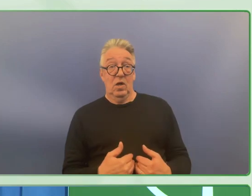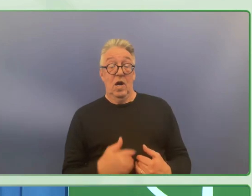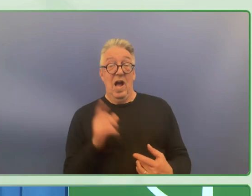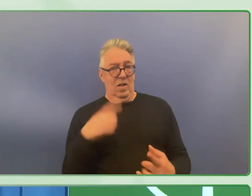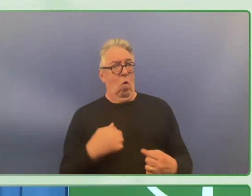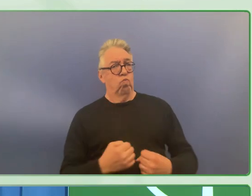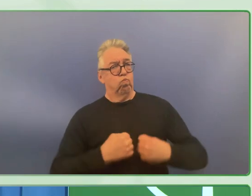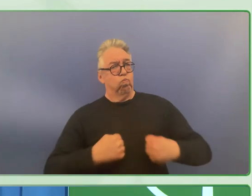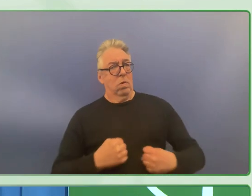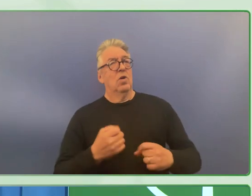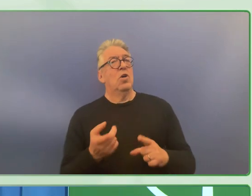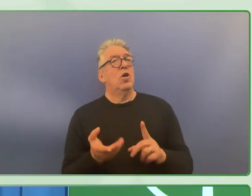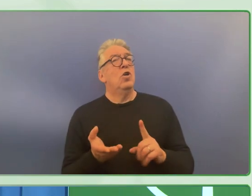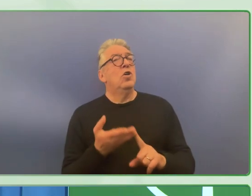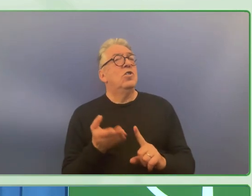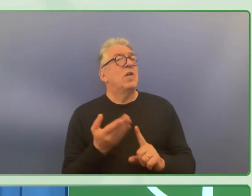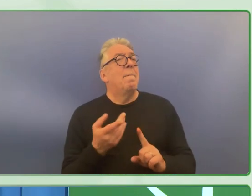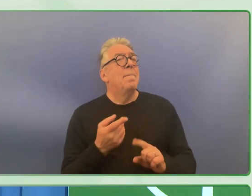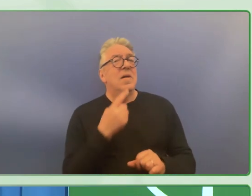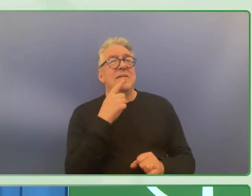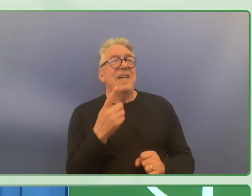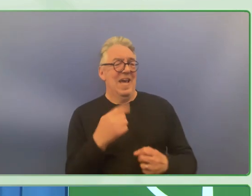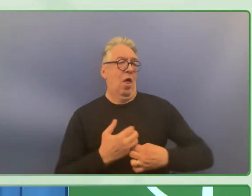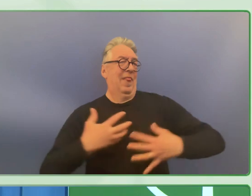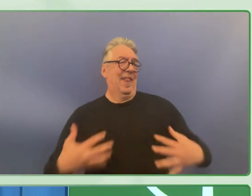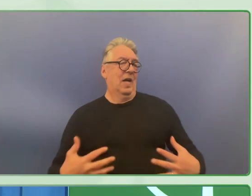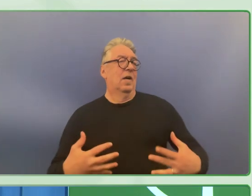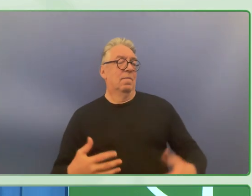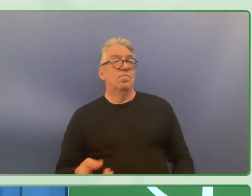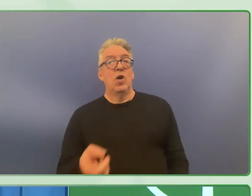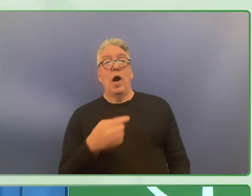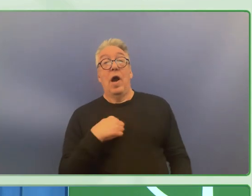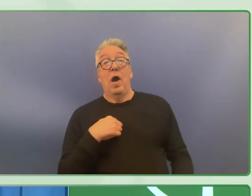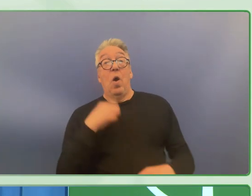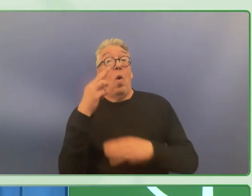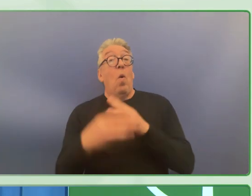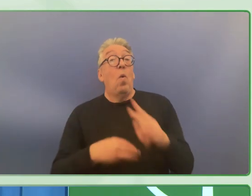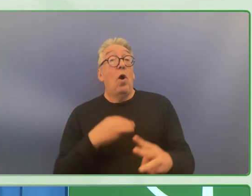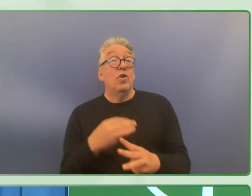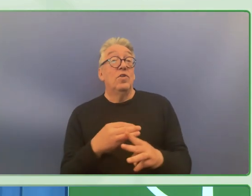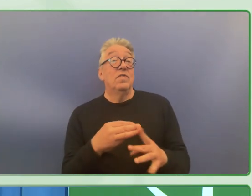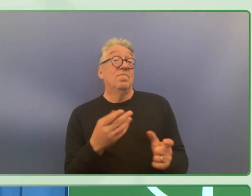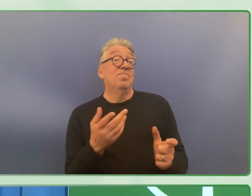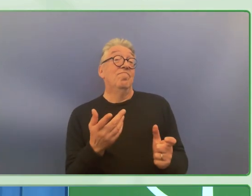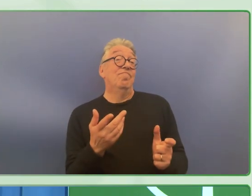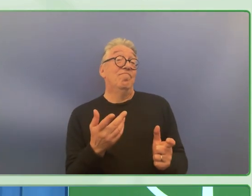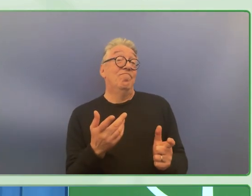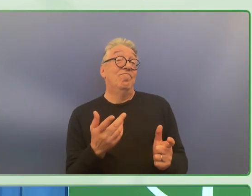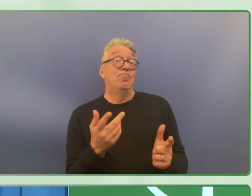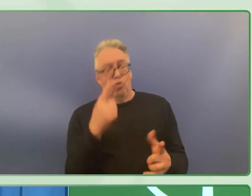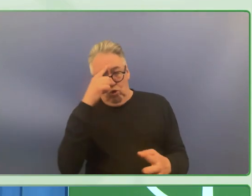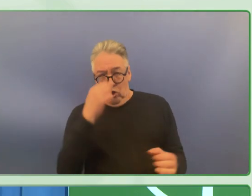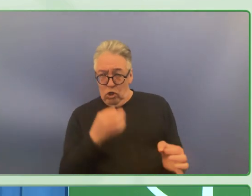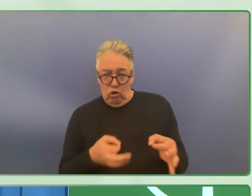I come from a world of strategy in diplomacy and economic development, and have always been